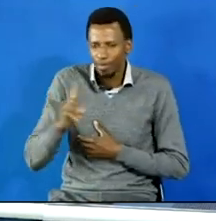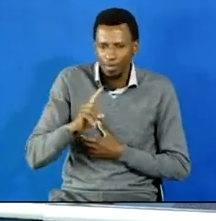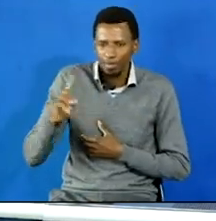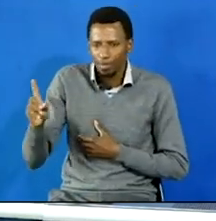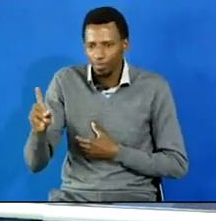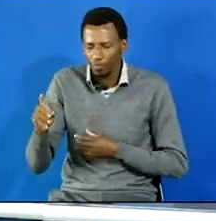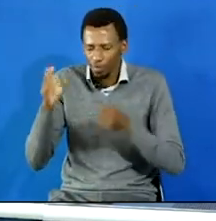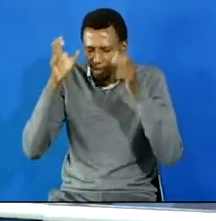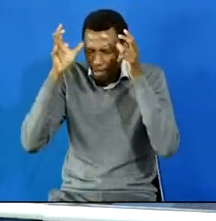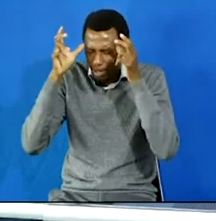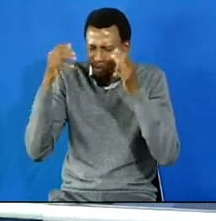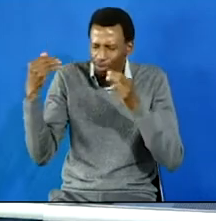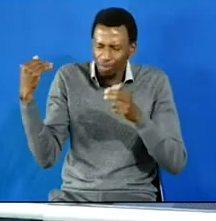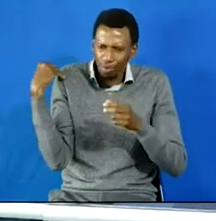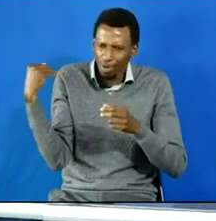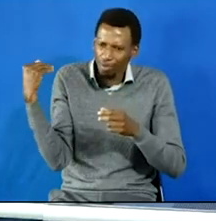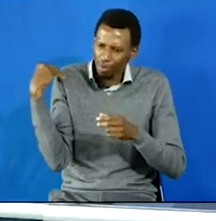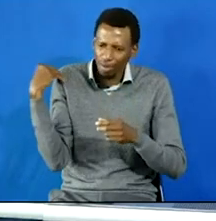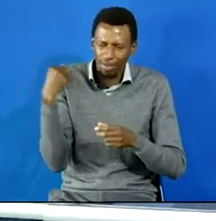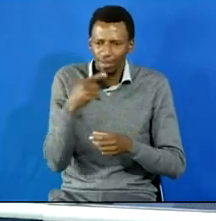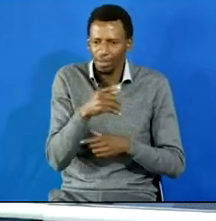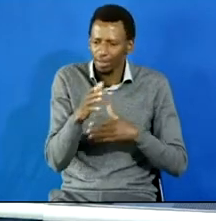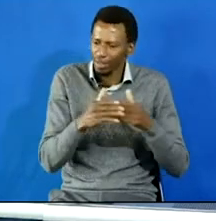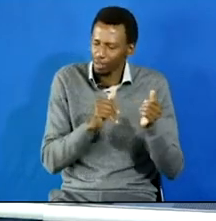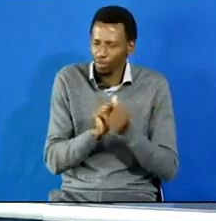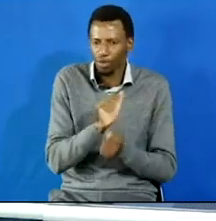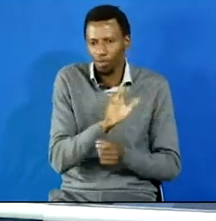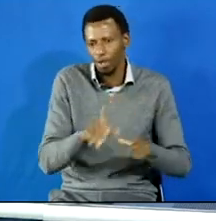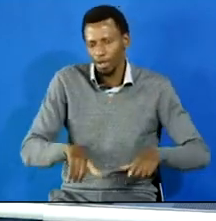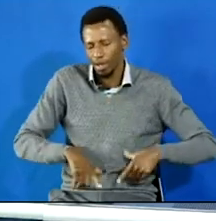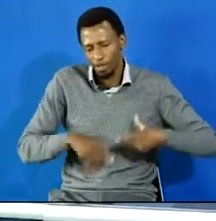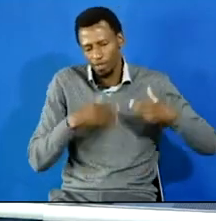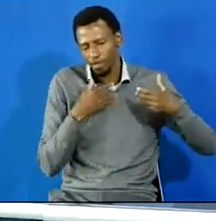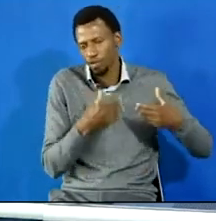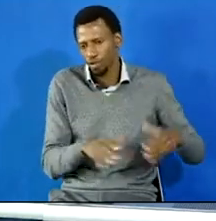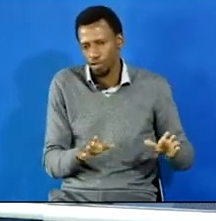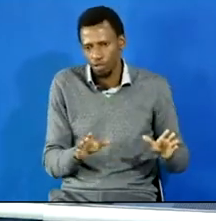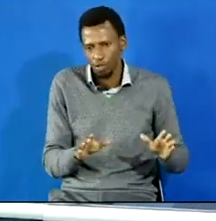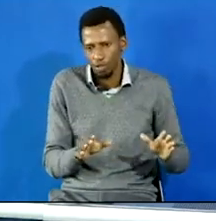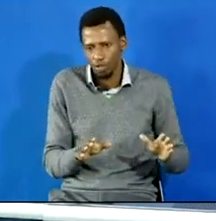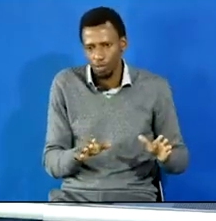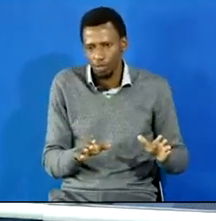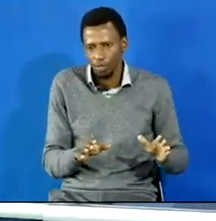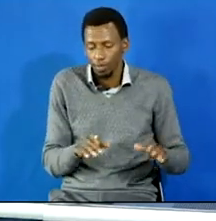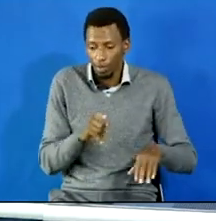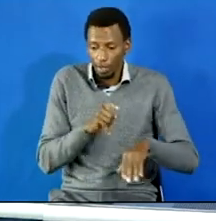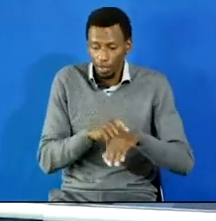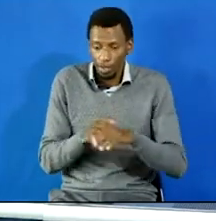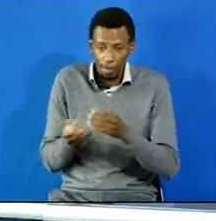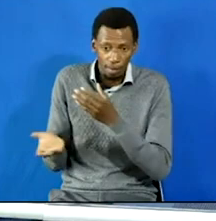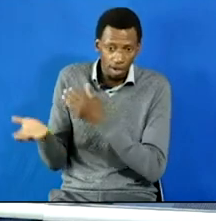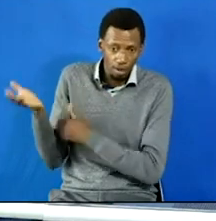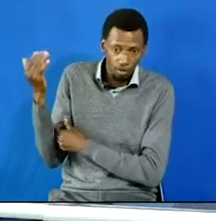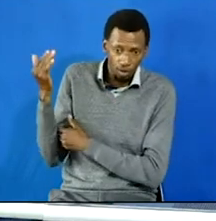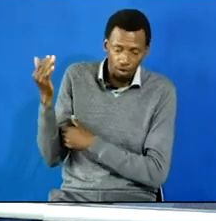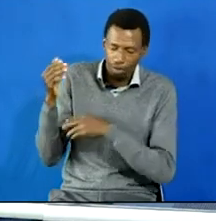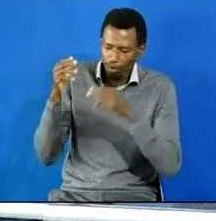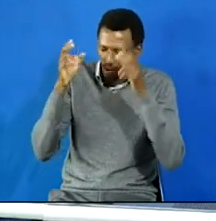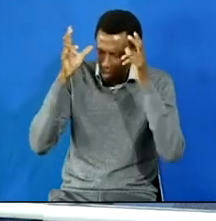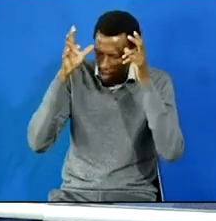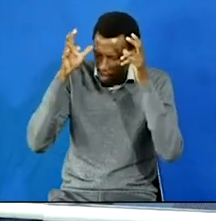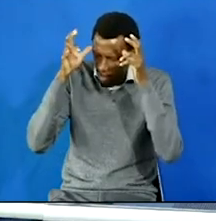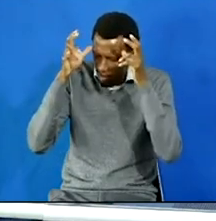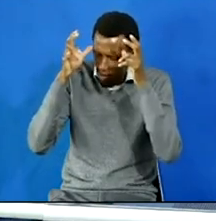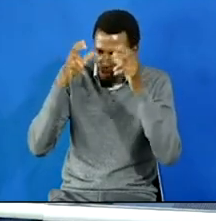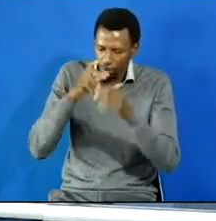tortured by the devil. I was just ruined and my life was lost. Surely at that time, Satan was